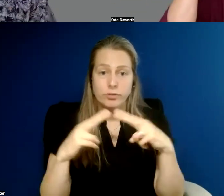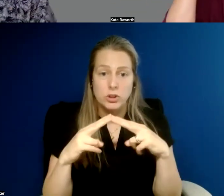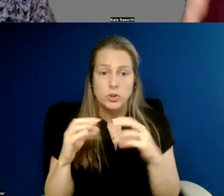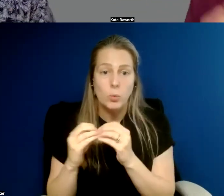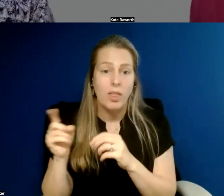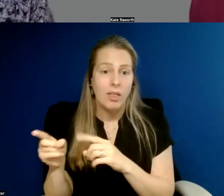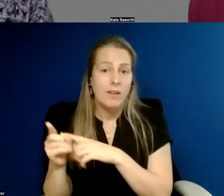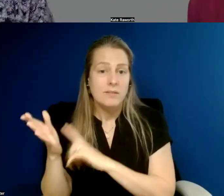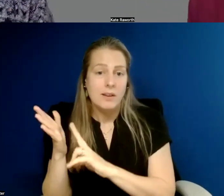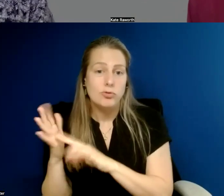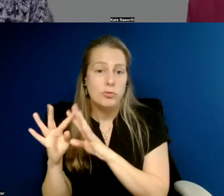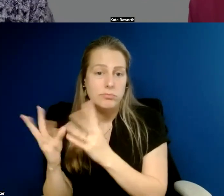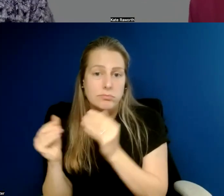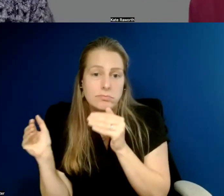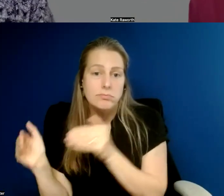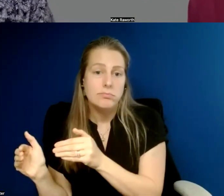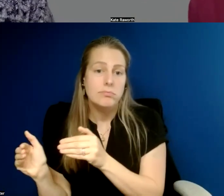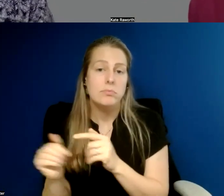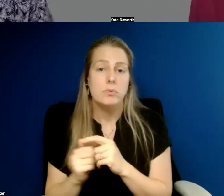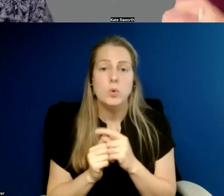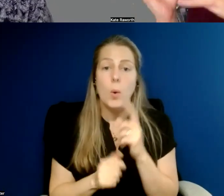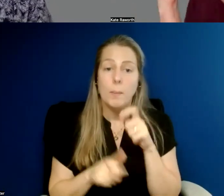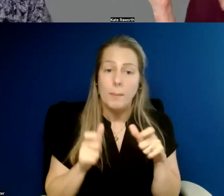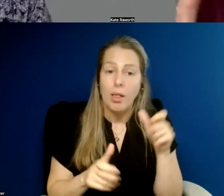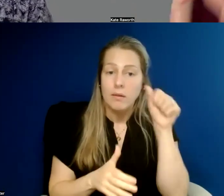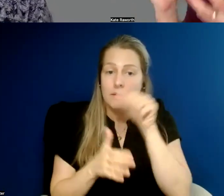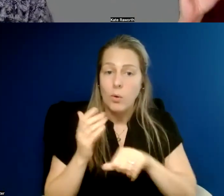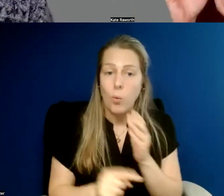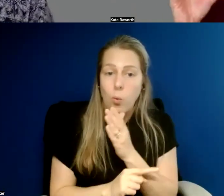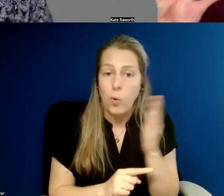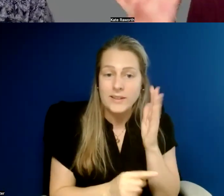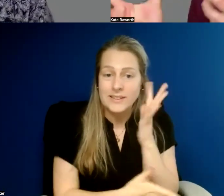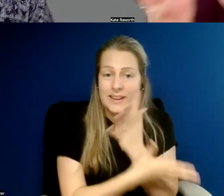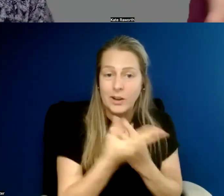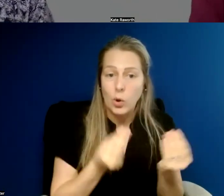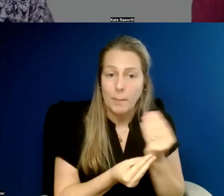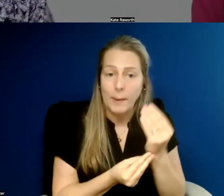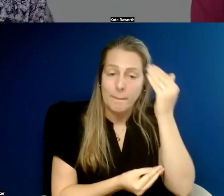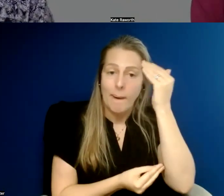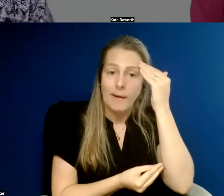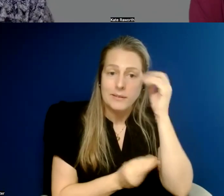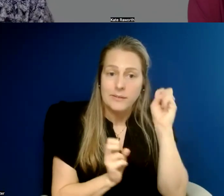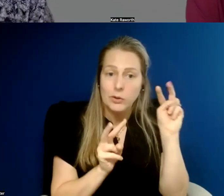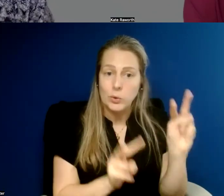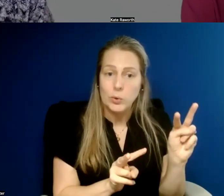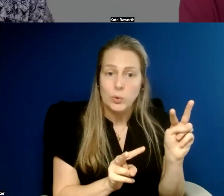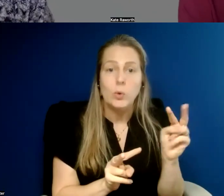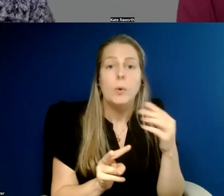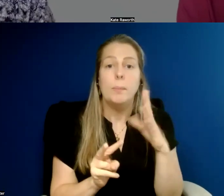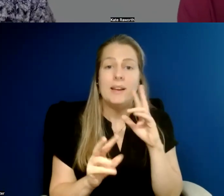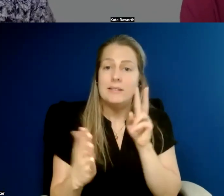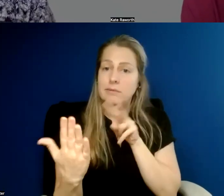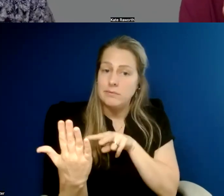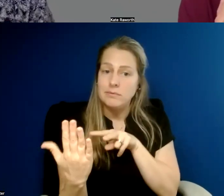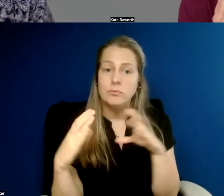who have started their life in a Western economic mindset have used or encountered the donut, and it's taken them towards a far